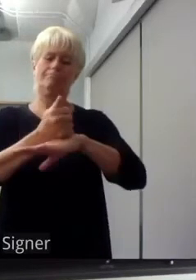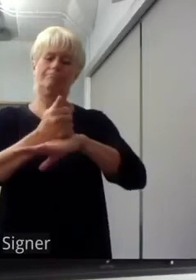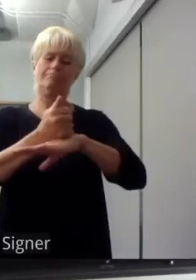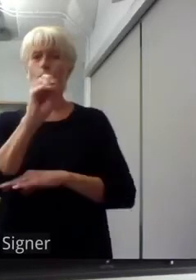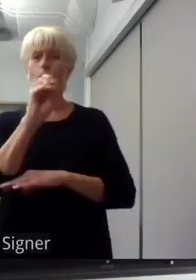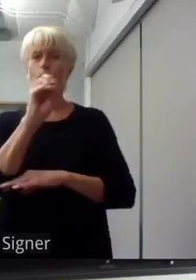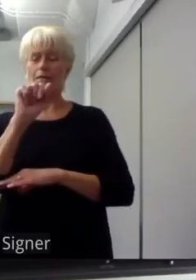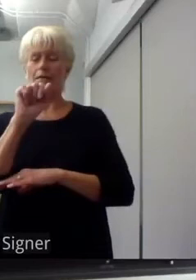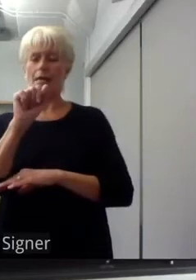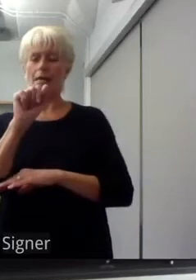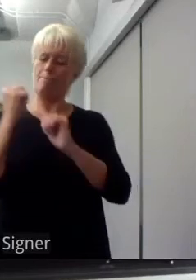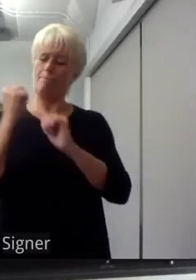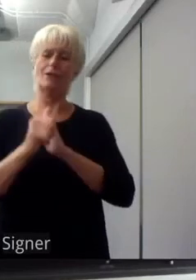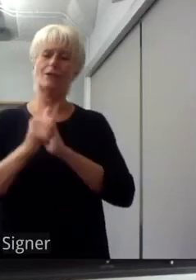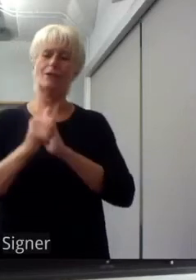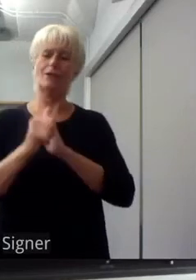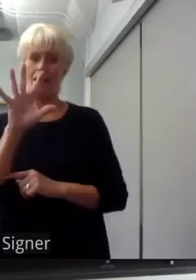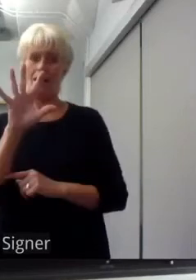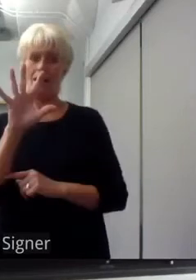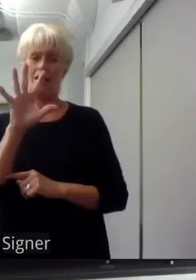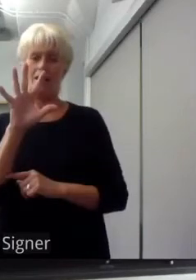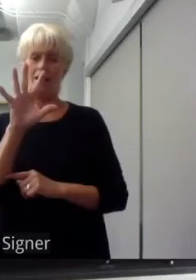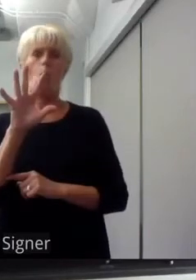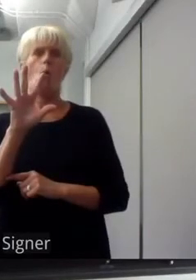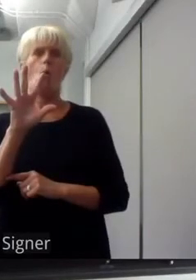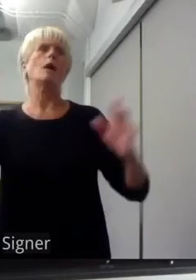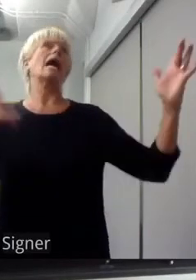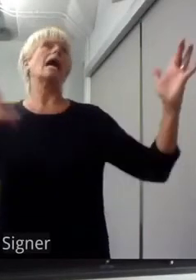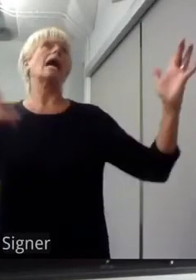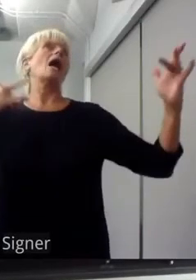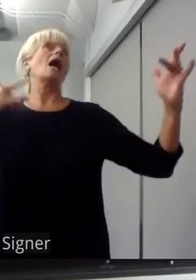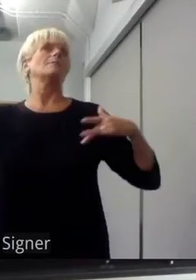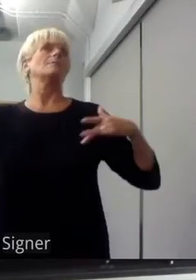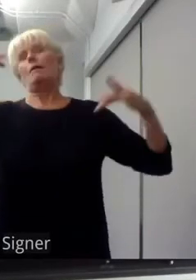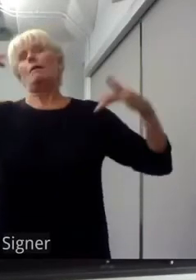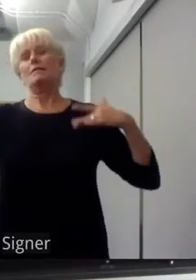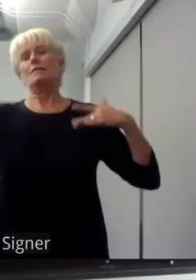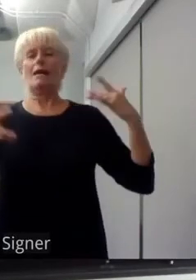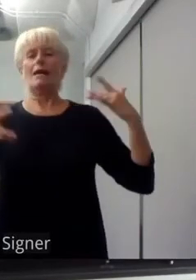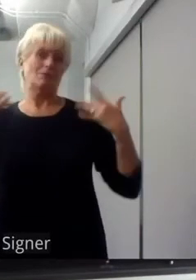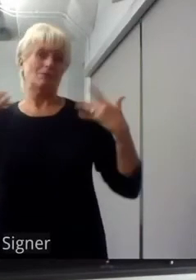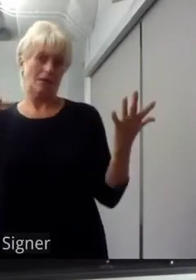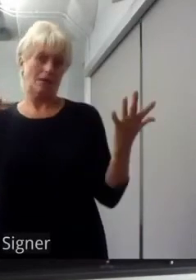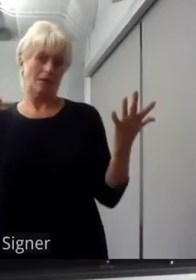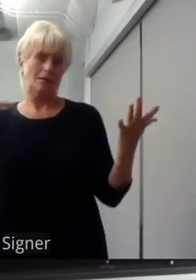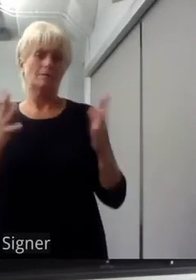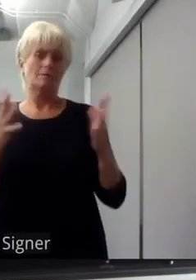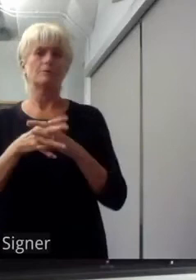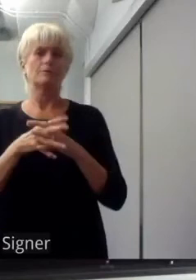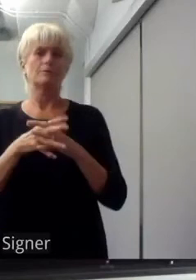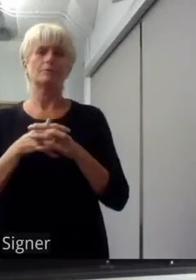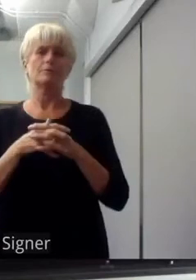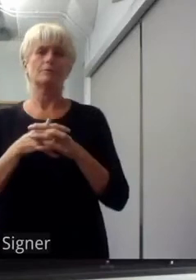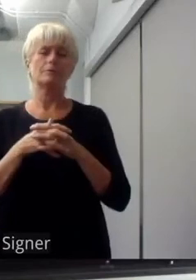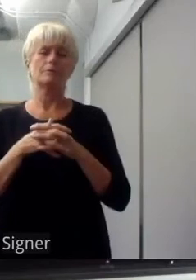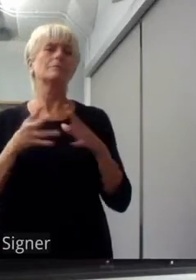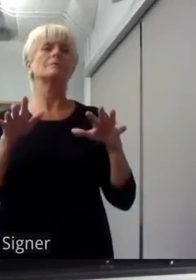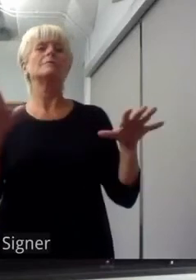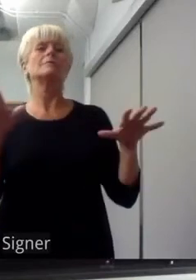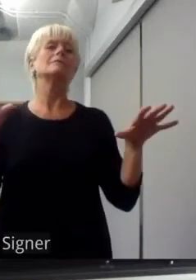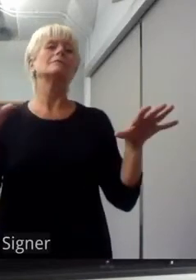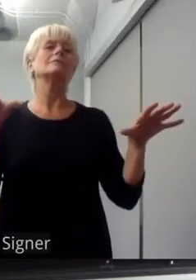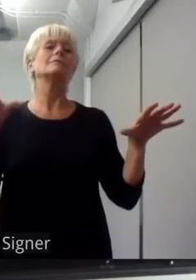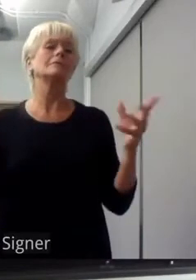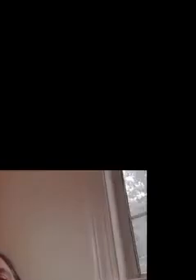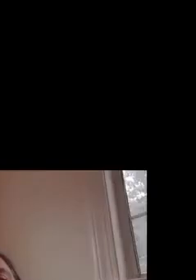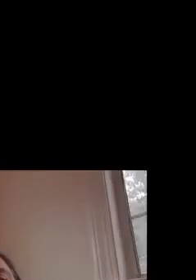was tremendous excitement in not just in the community, the disability community, but a real feeling that this